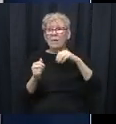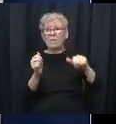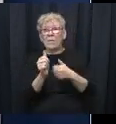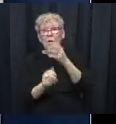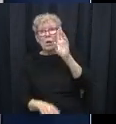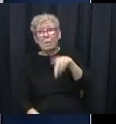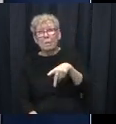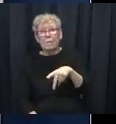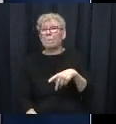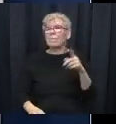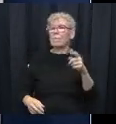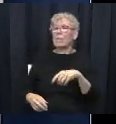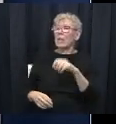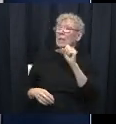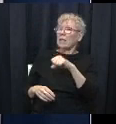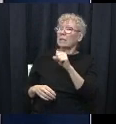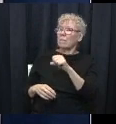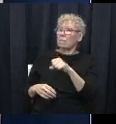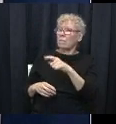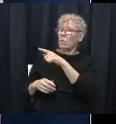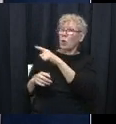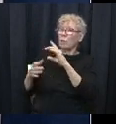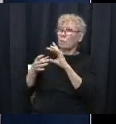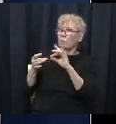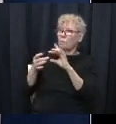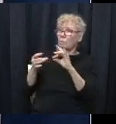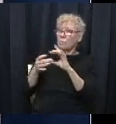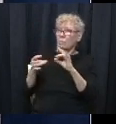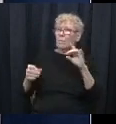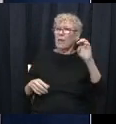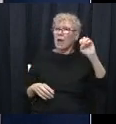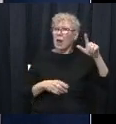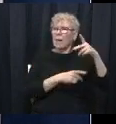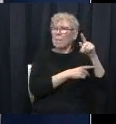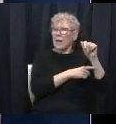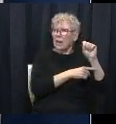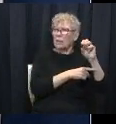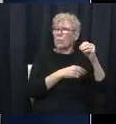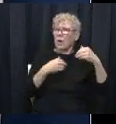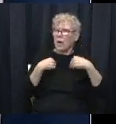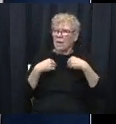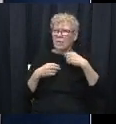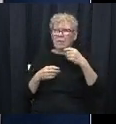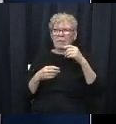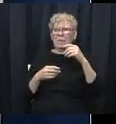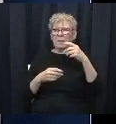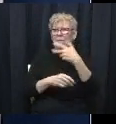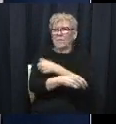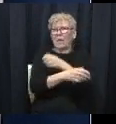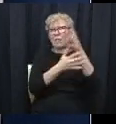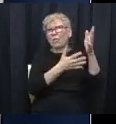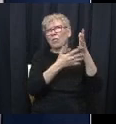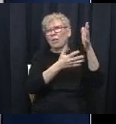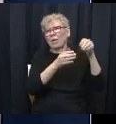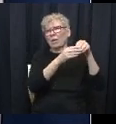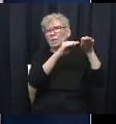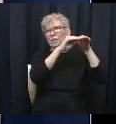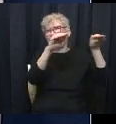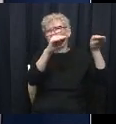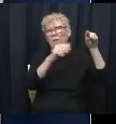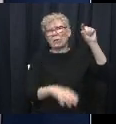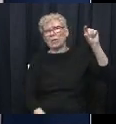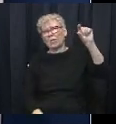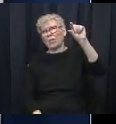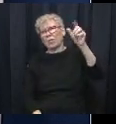they need to use these vaccines within 3 days. If they're not doing that, is there something that's going to happen if we just have thousands sitting